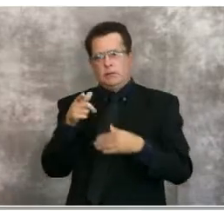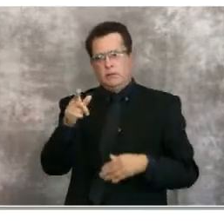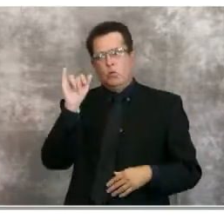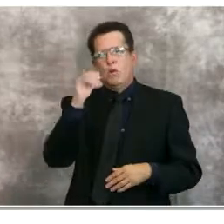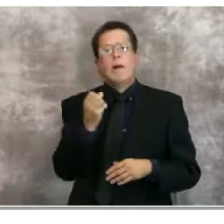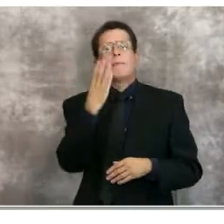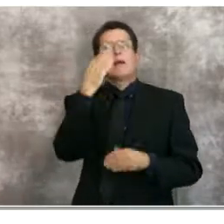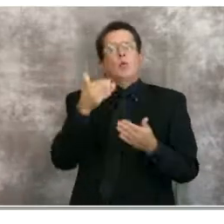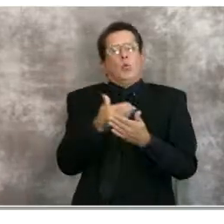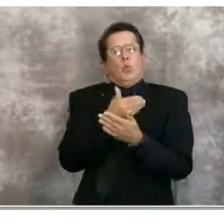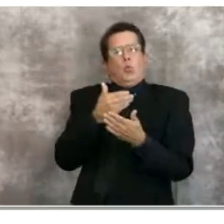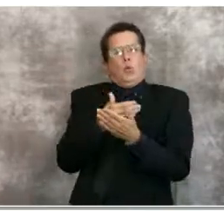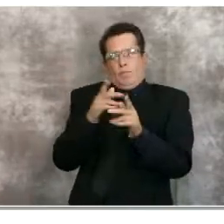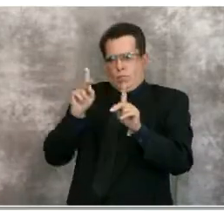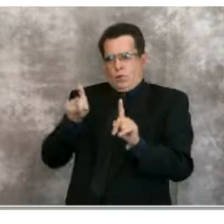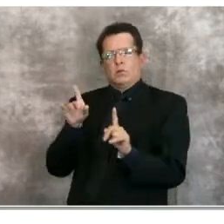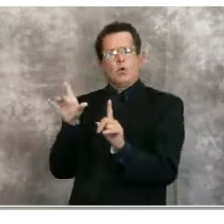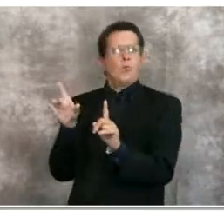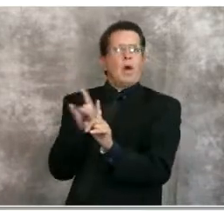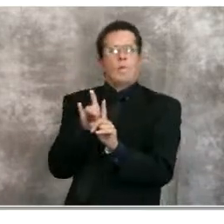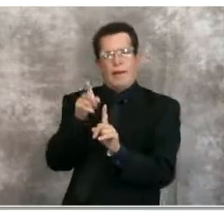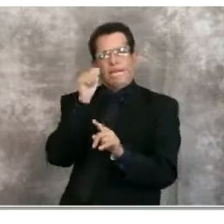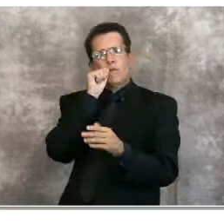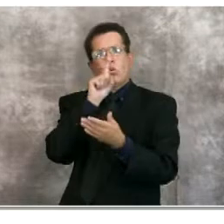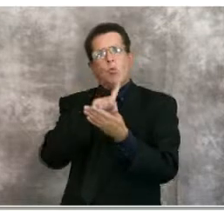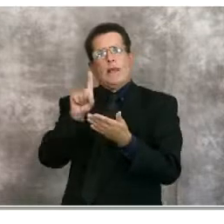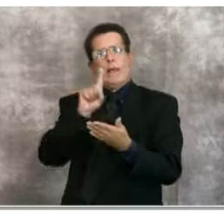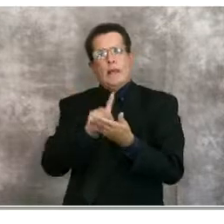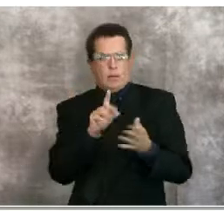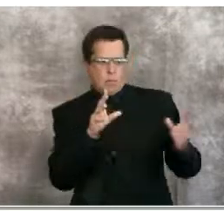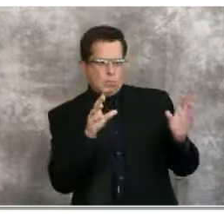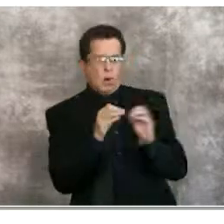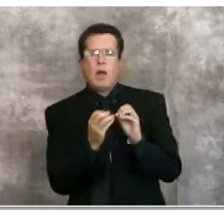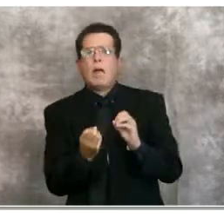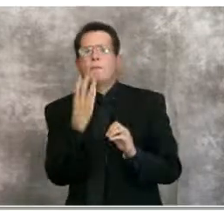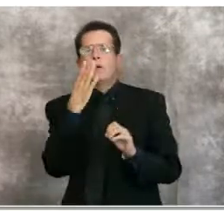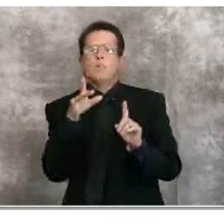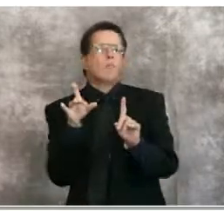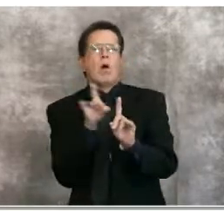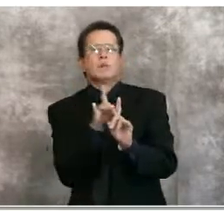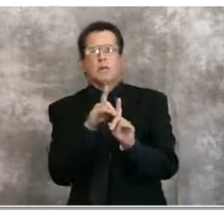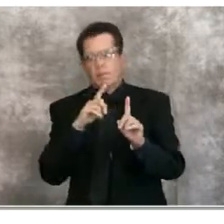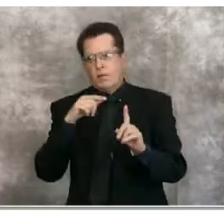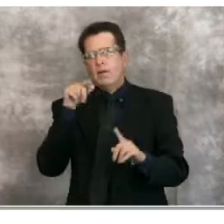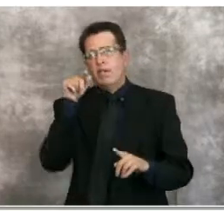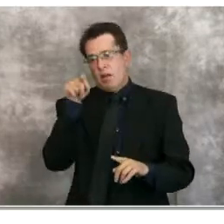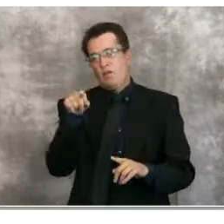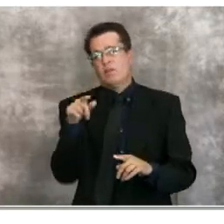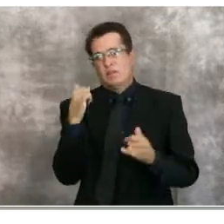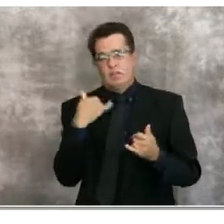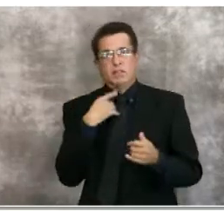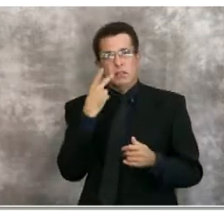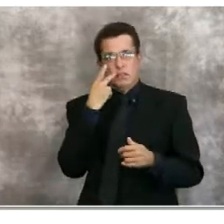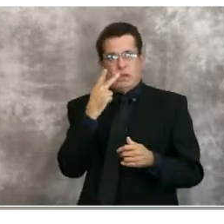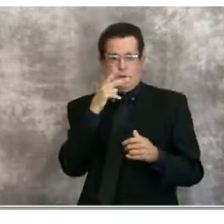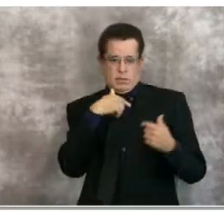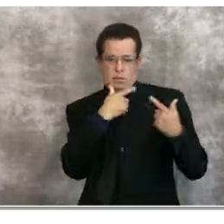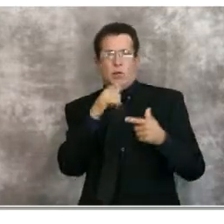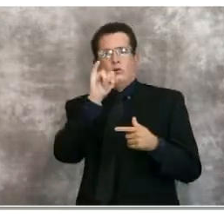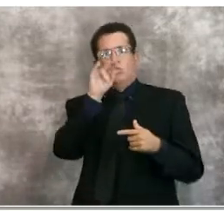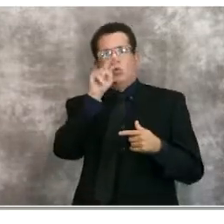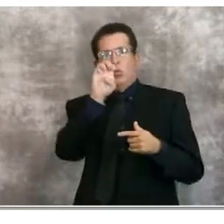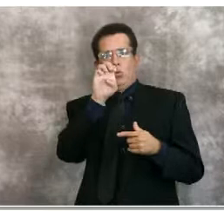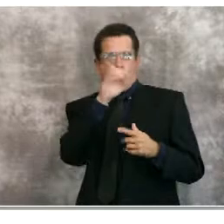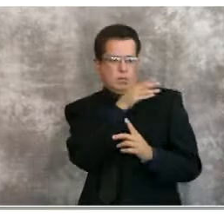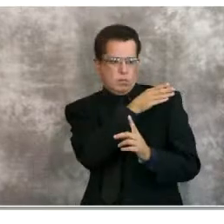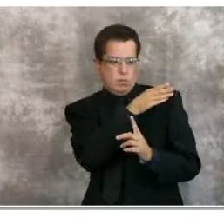new cases. On the left is by week. And again, we can see that after mid-June, we